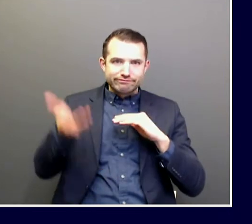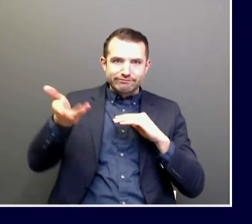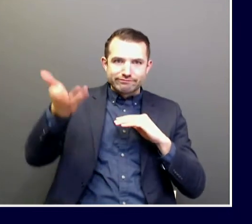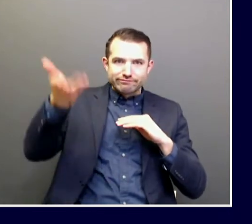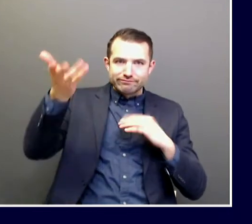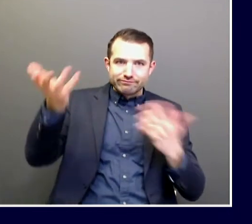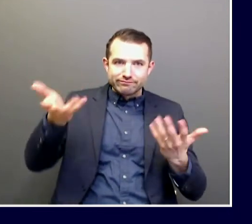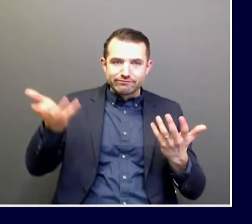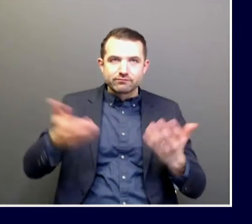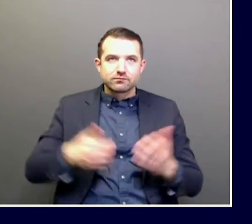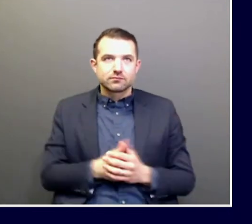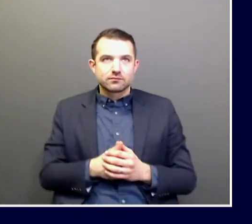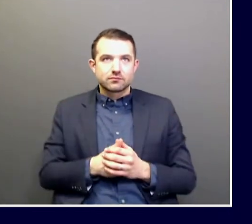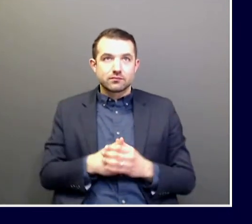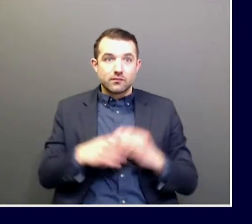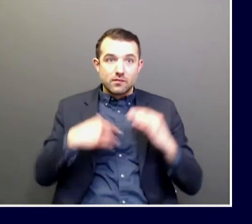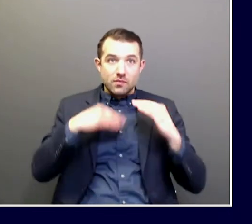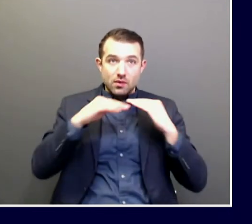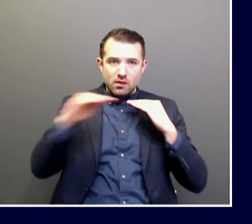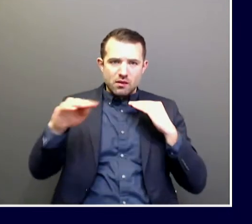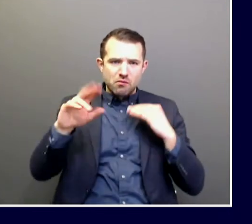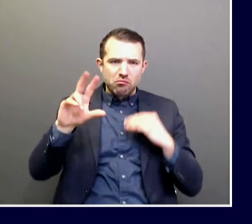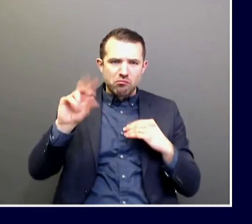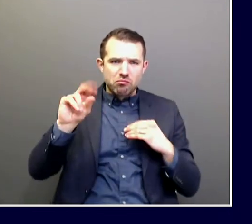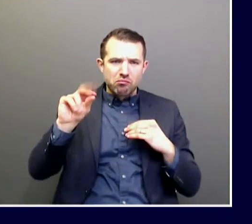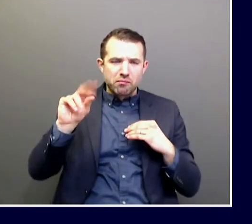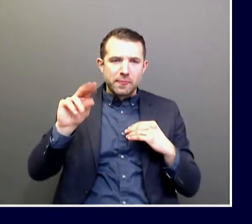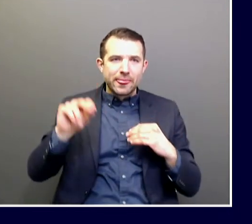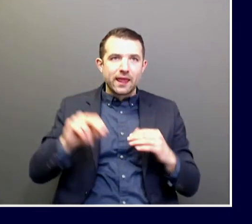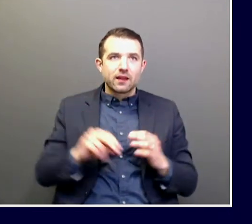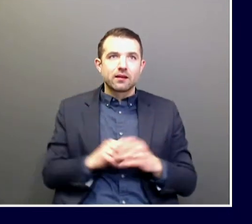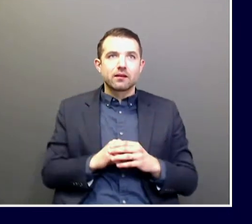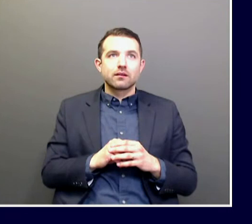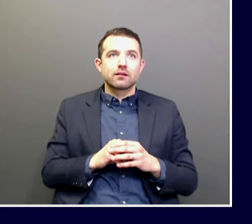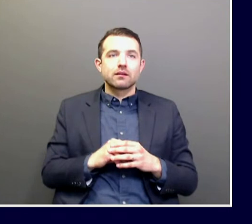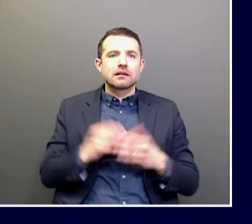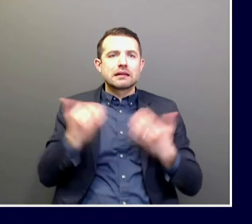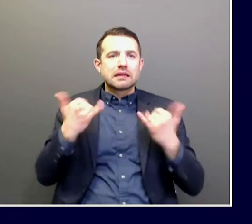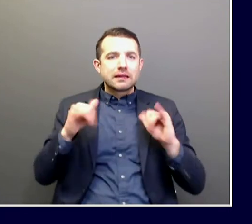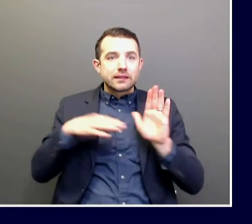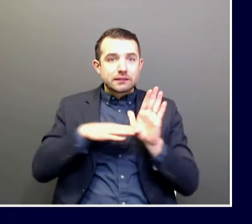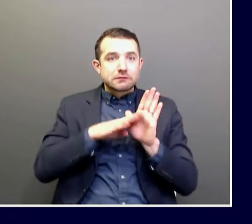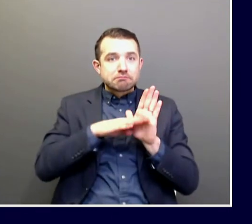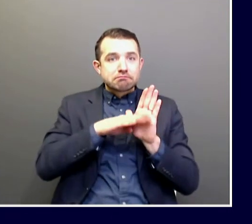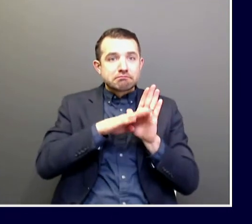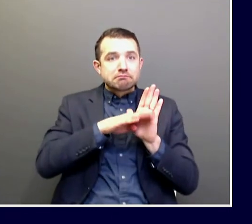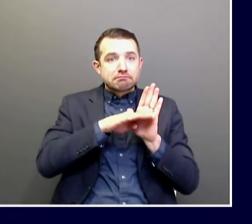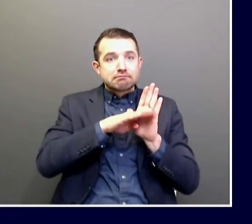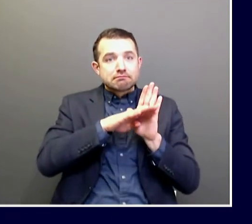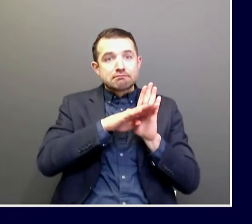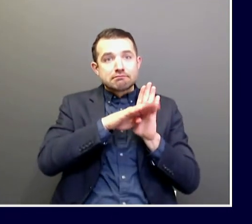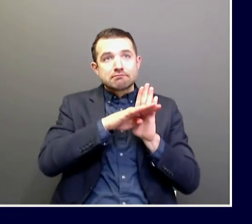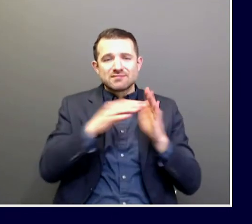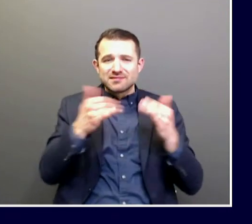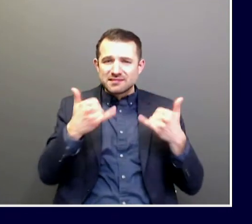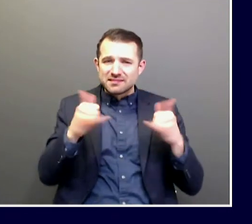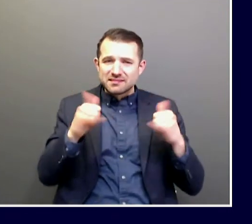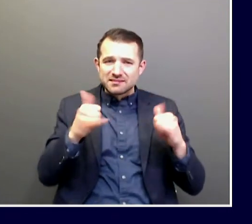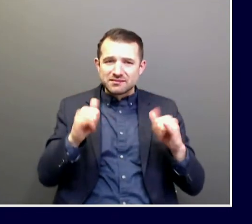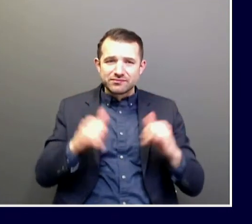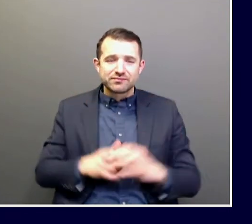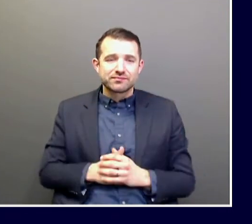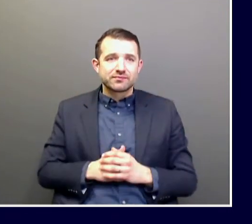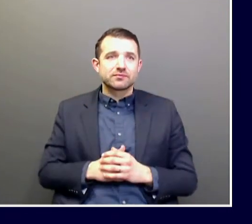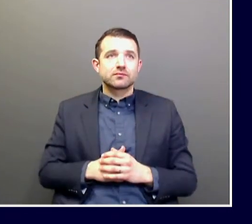as stalling, Talia. What we've seen throughout vaccination efforts over the past 13